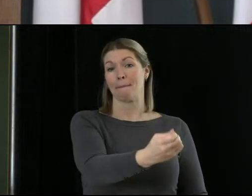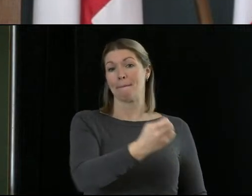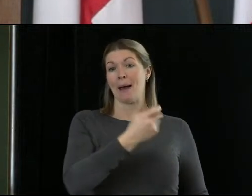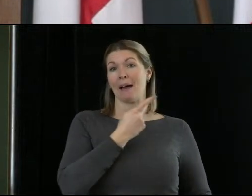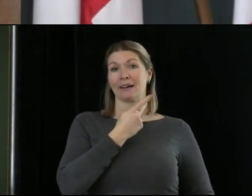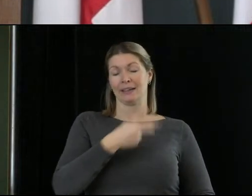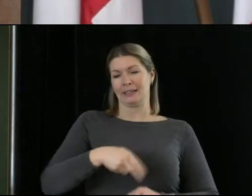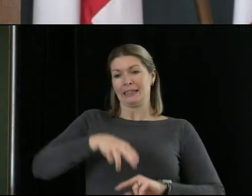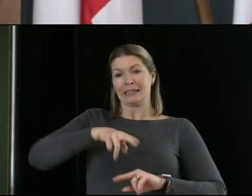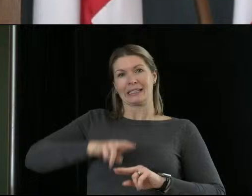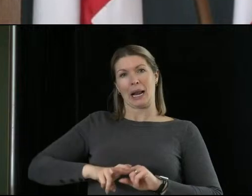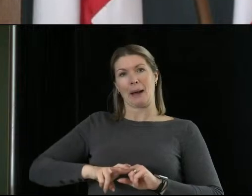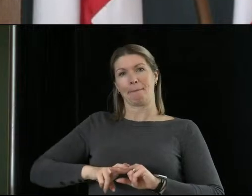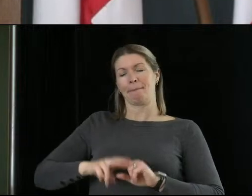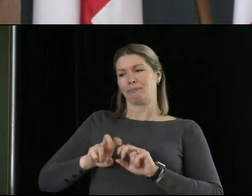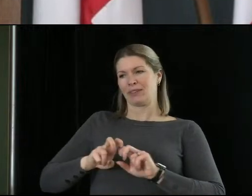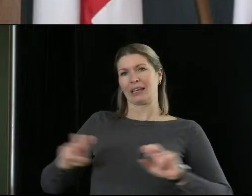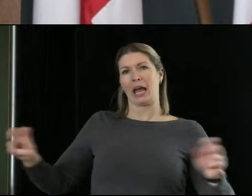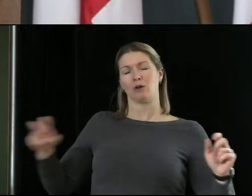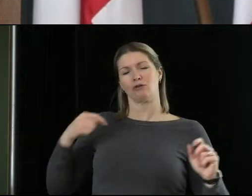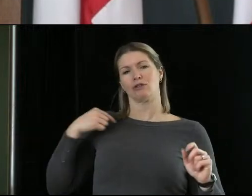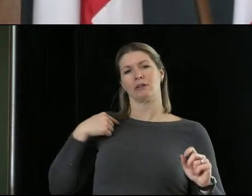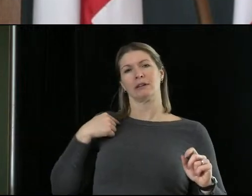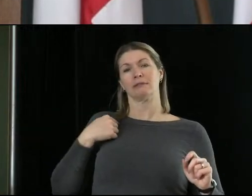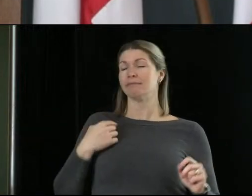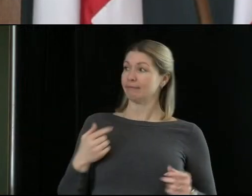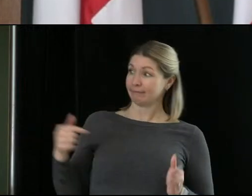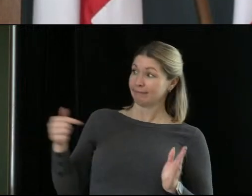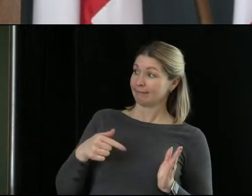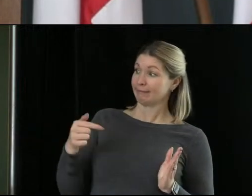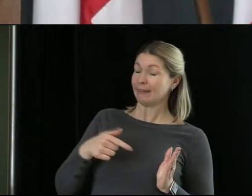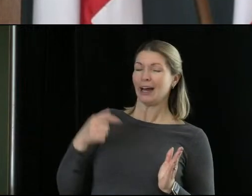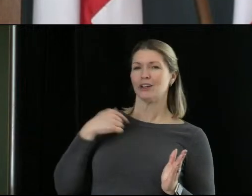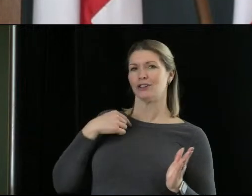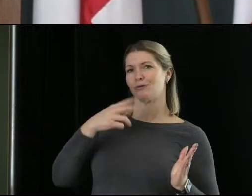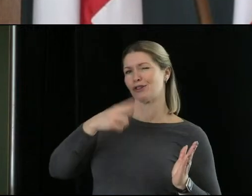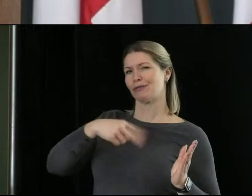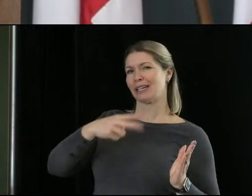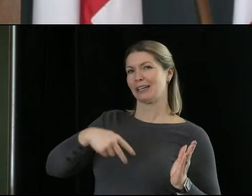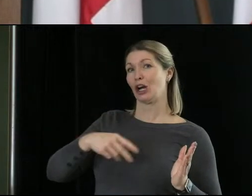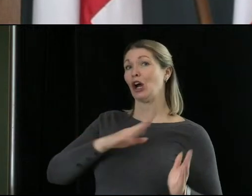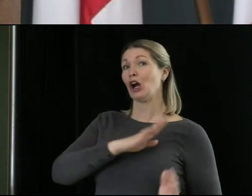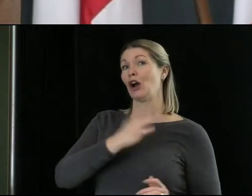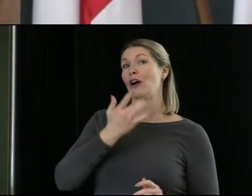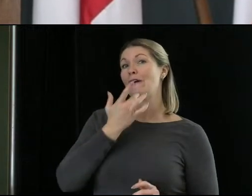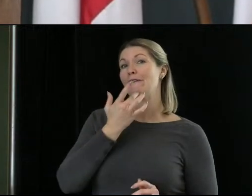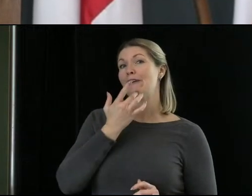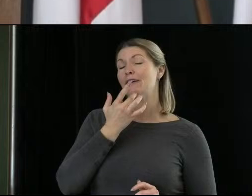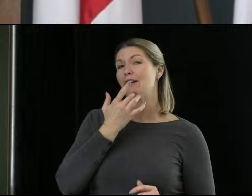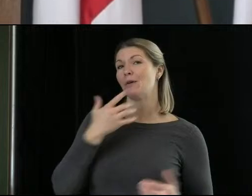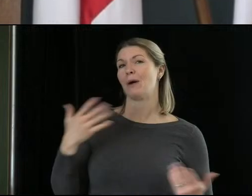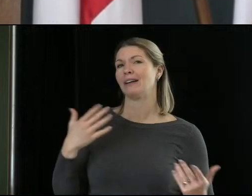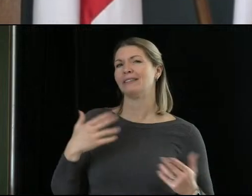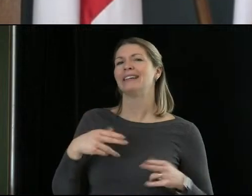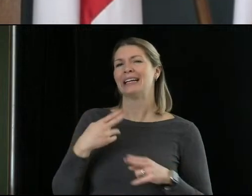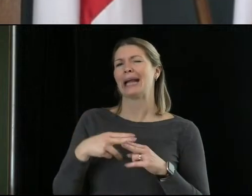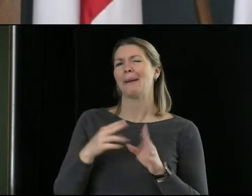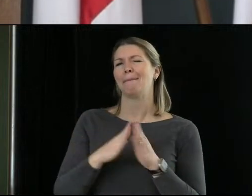couch beside them, and they would read to her. Her favorite at that time was The Little Red Hen.